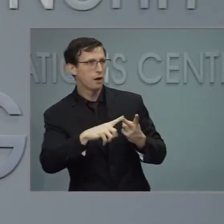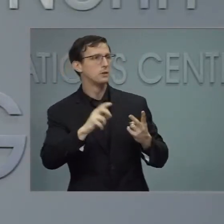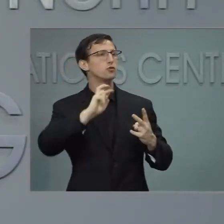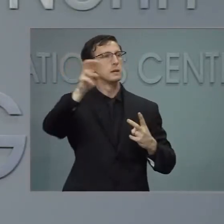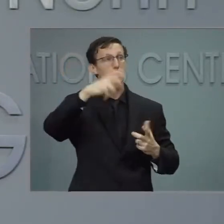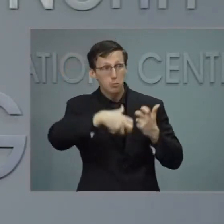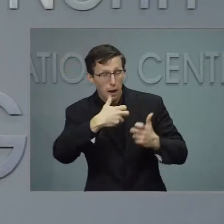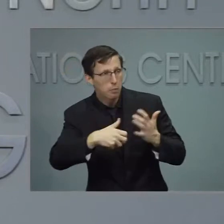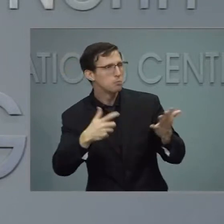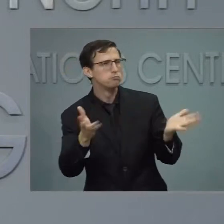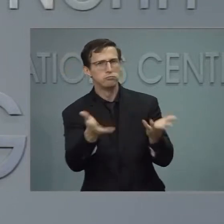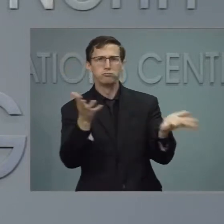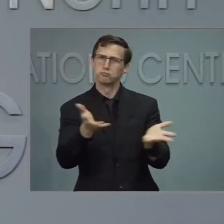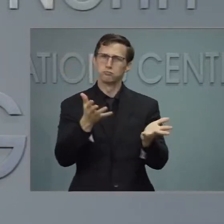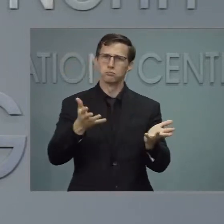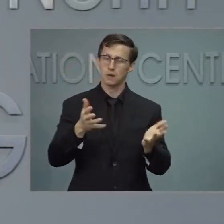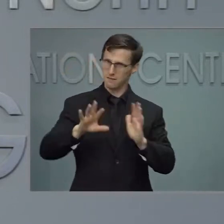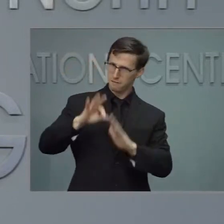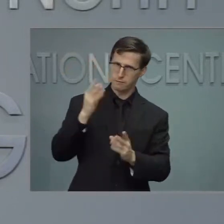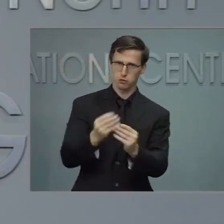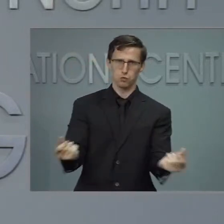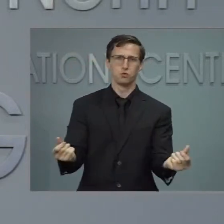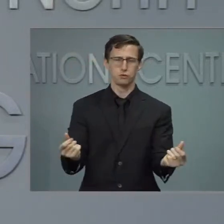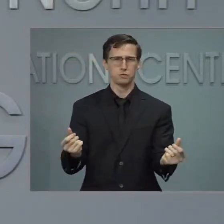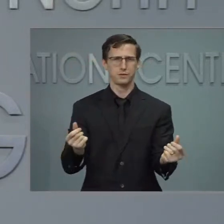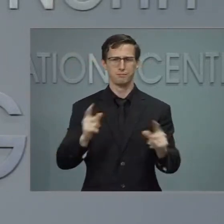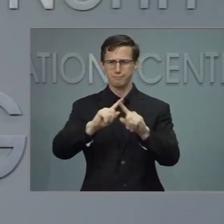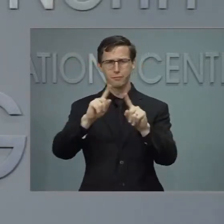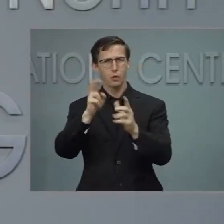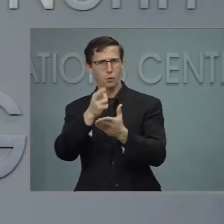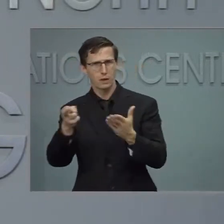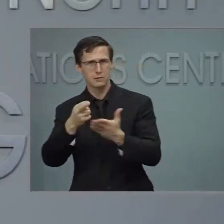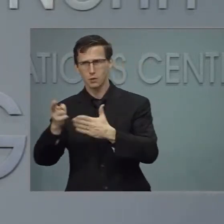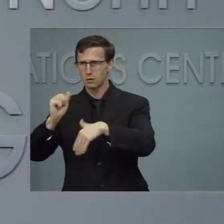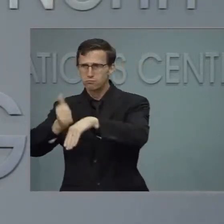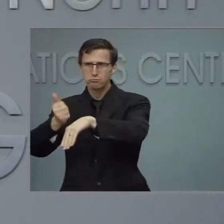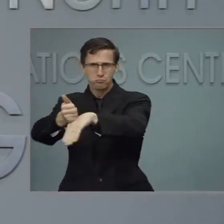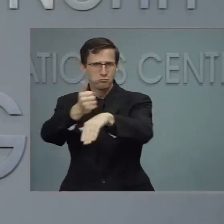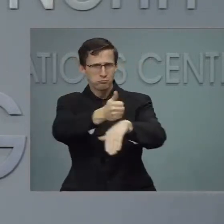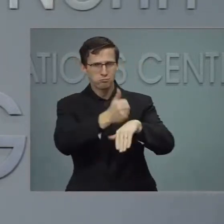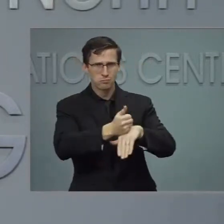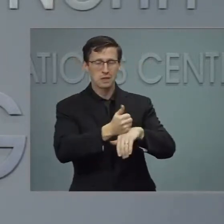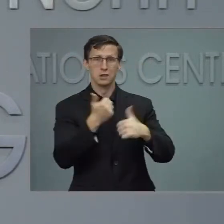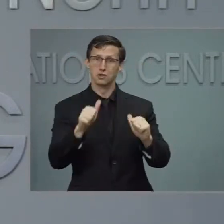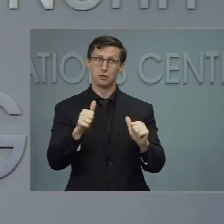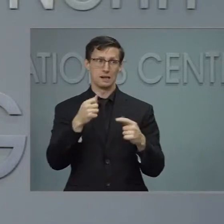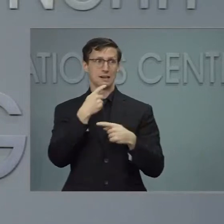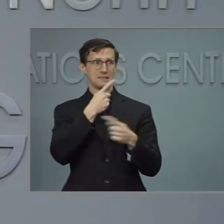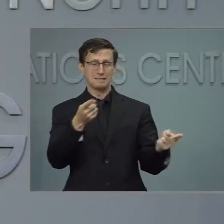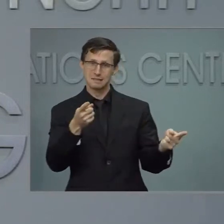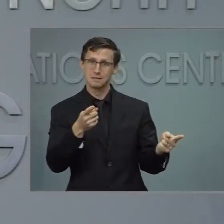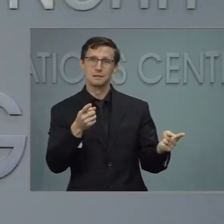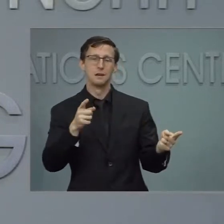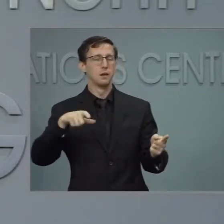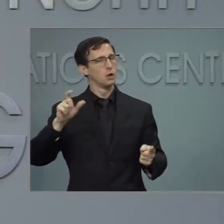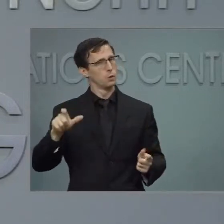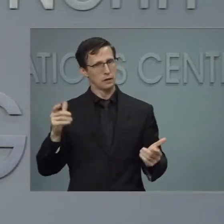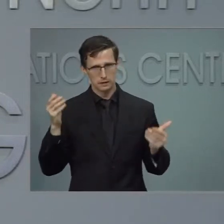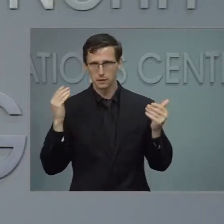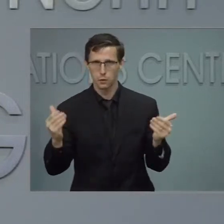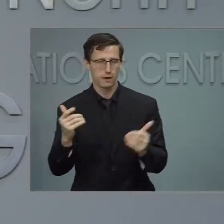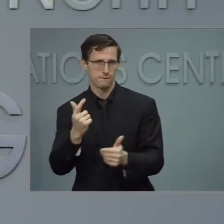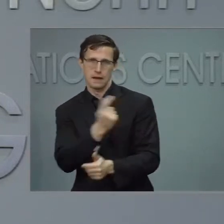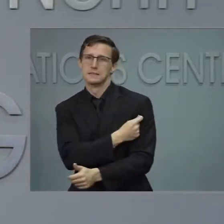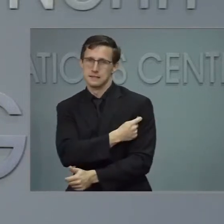transportation issues. So we're working to get all types of resources to try to really get the word out that you need to go ahead and get